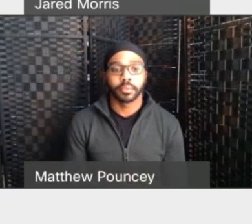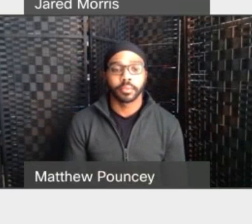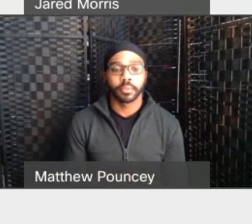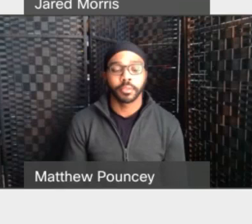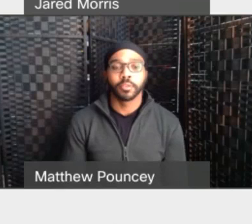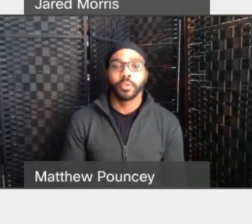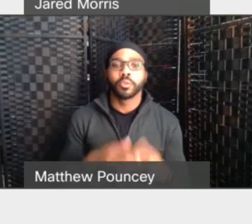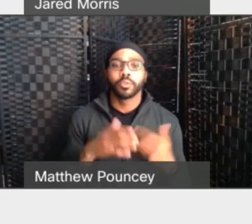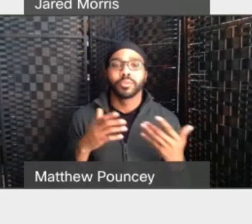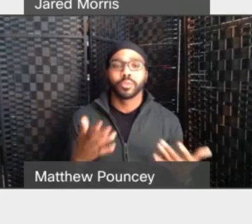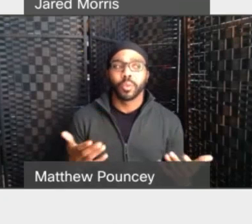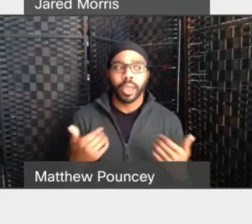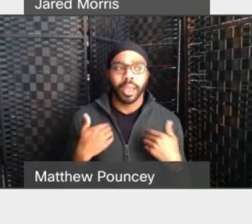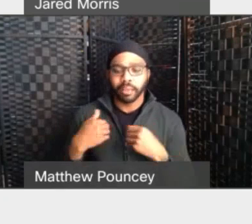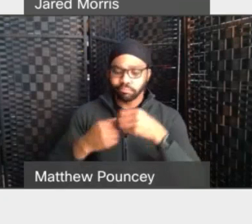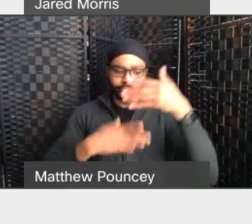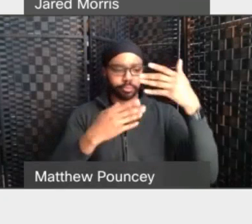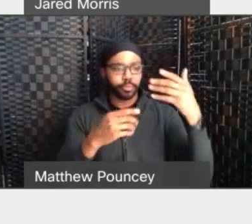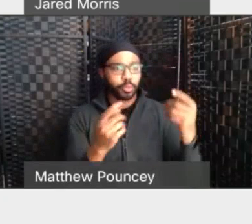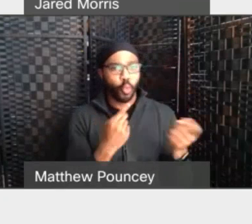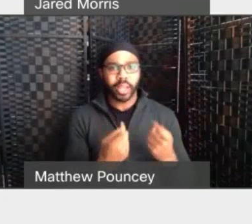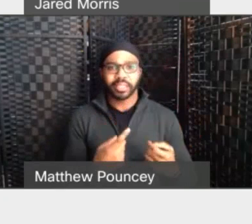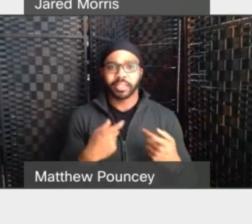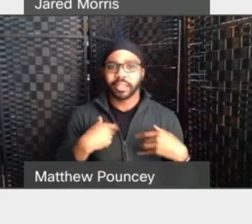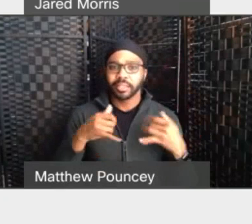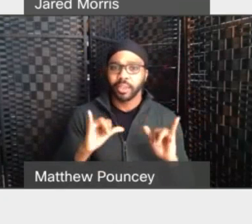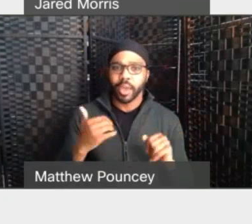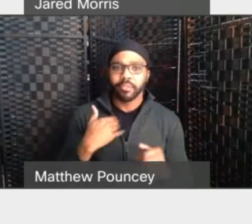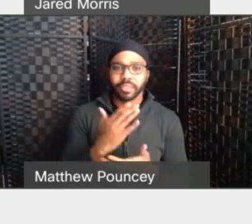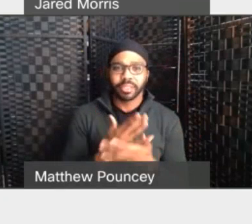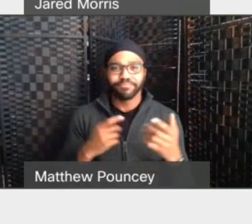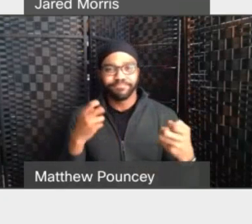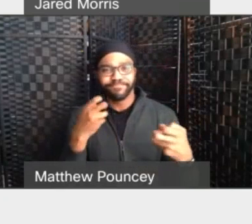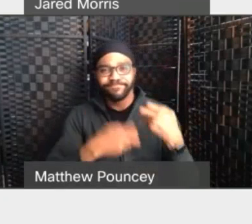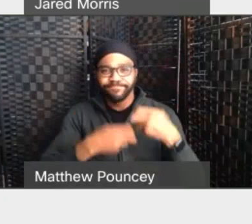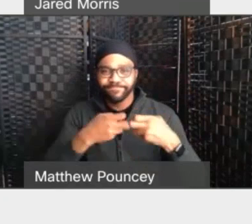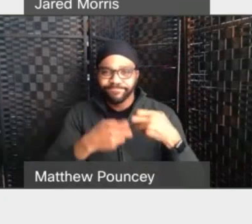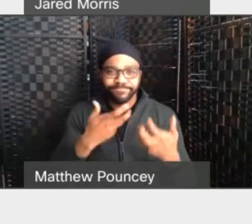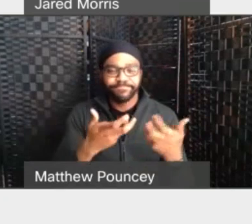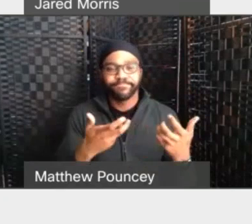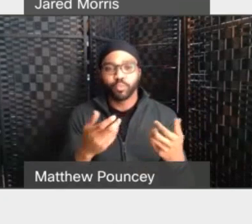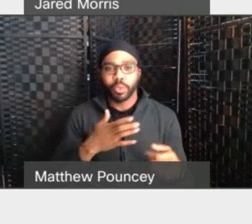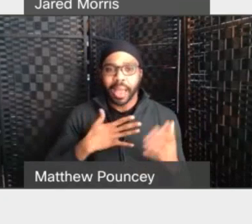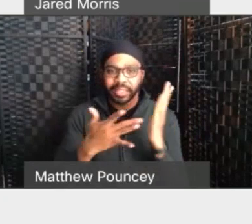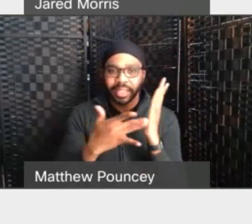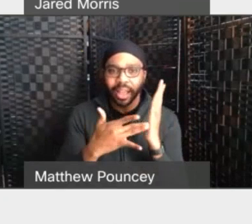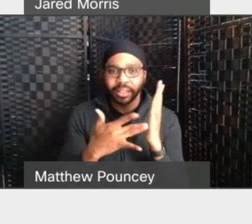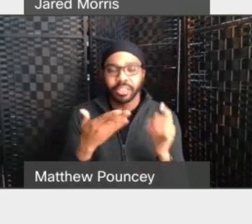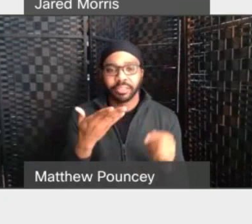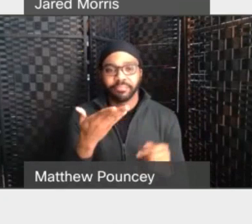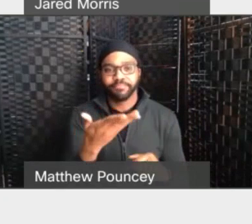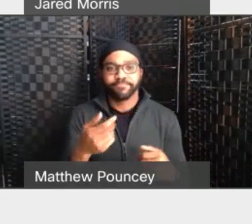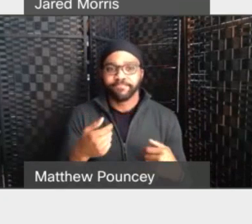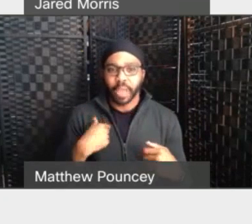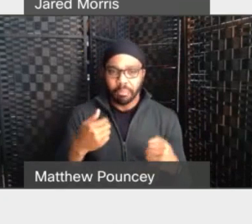So I had some questions up. I'm still having some difficulty with my technology here. I'm going to see